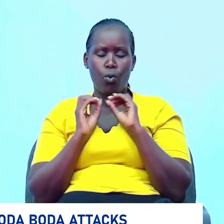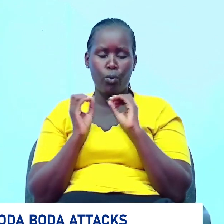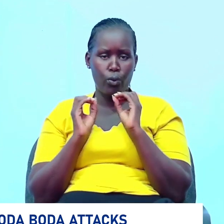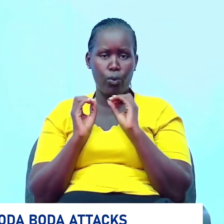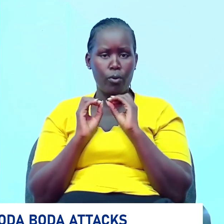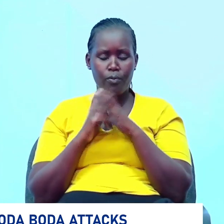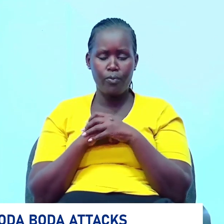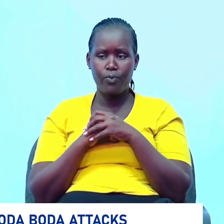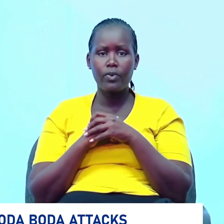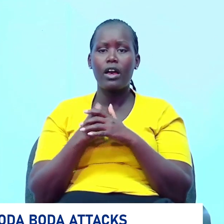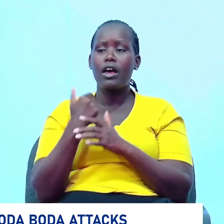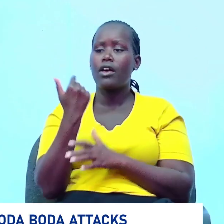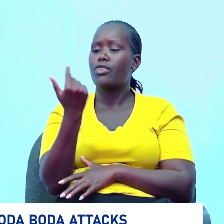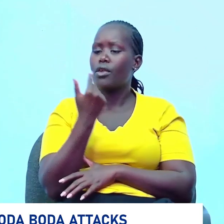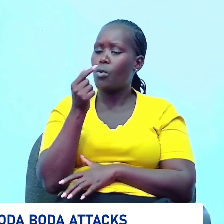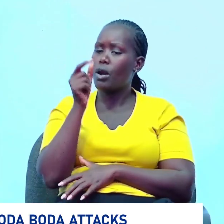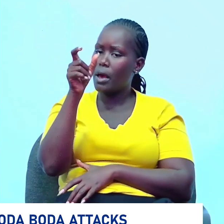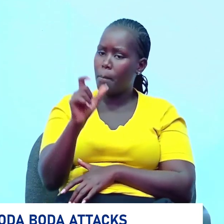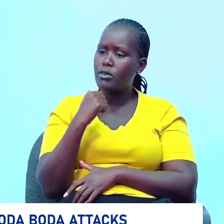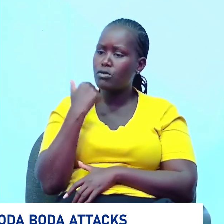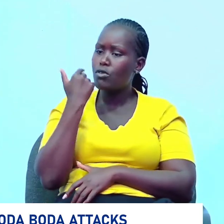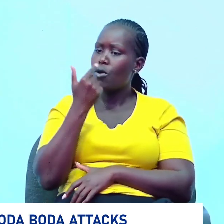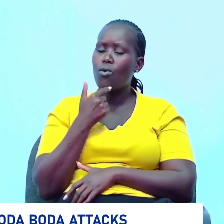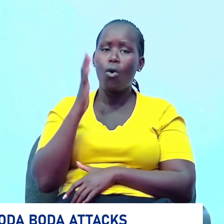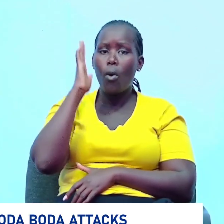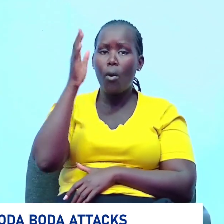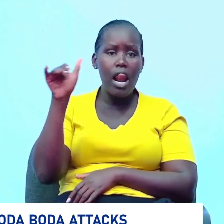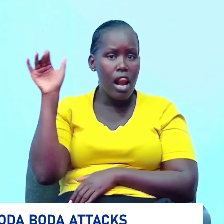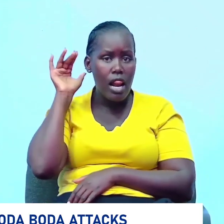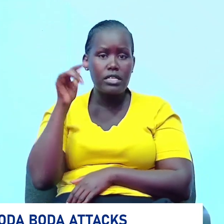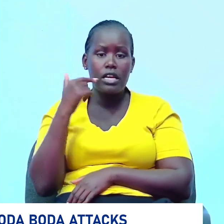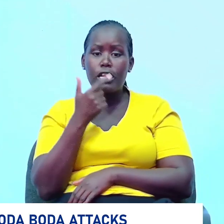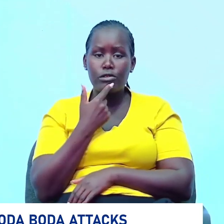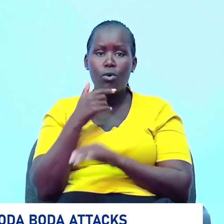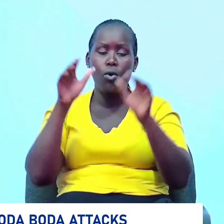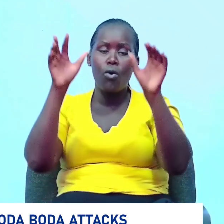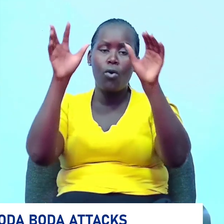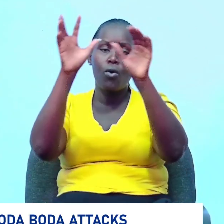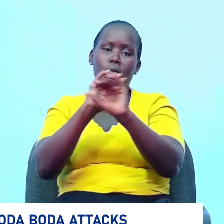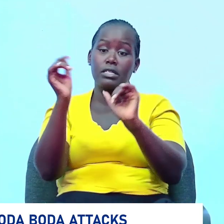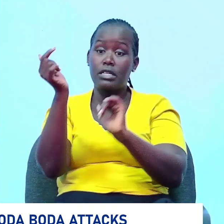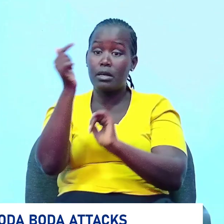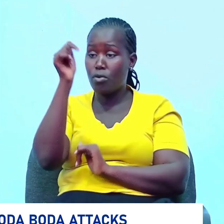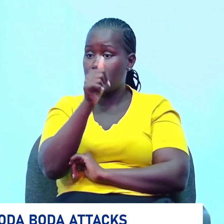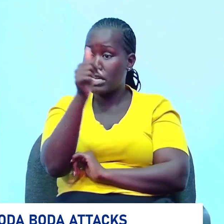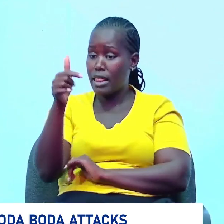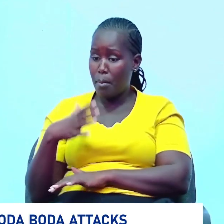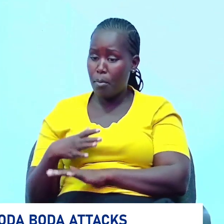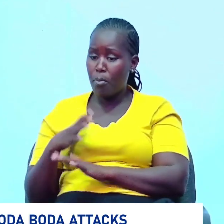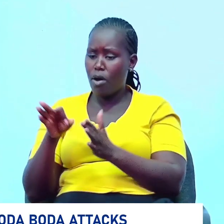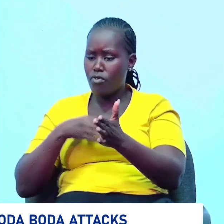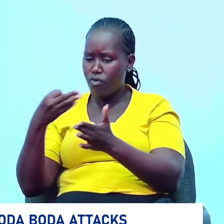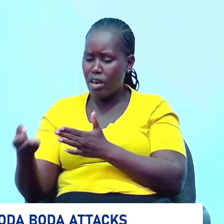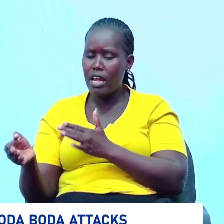be. And the only person who we are going to listen to is the president, because these other people have failed. The police have